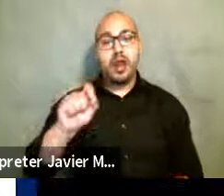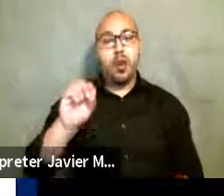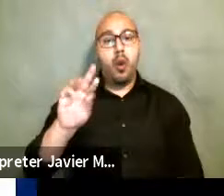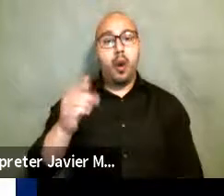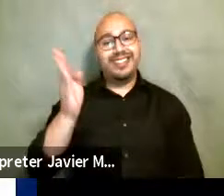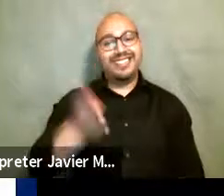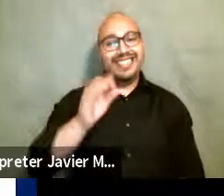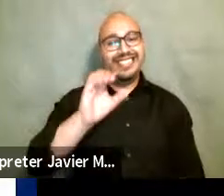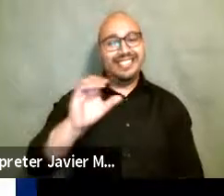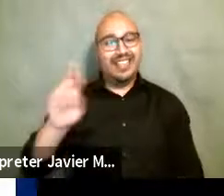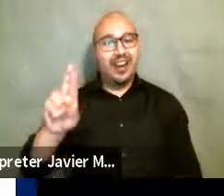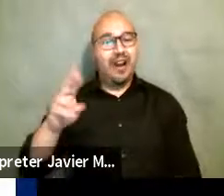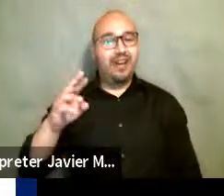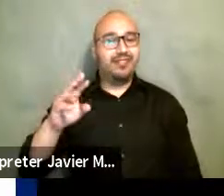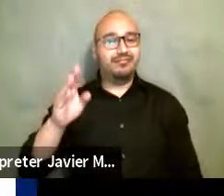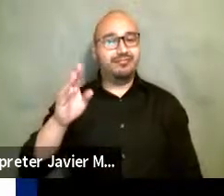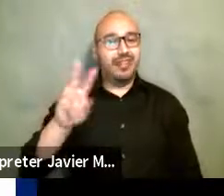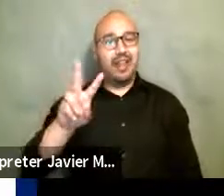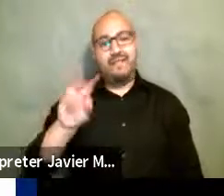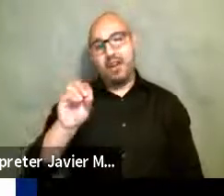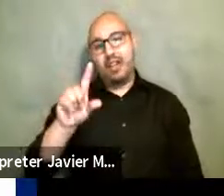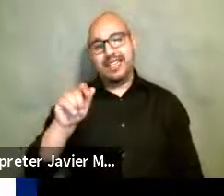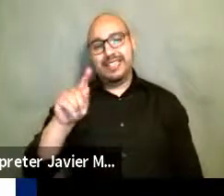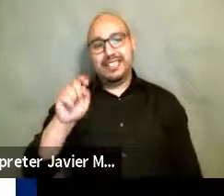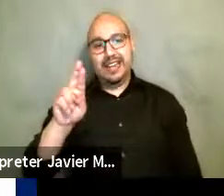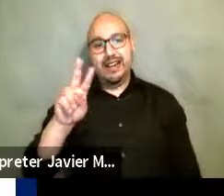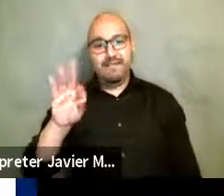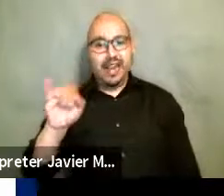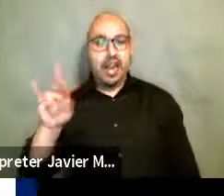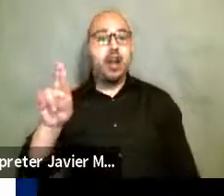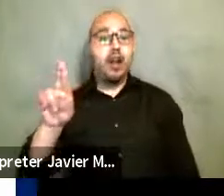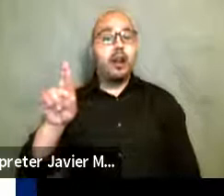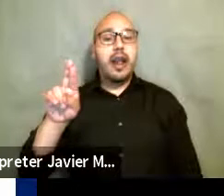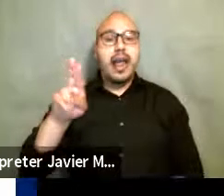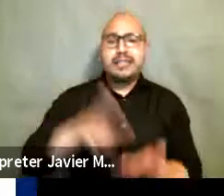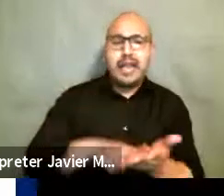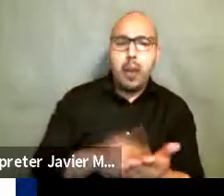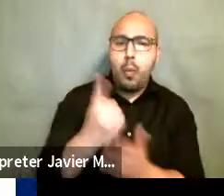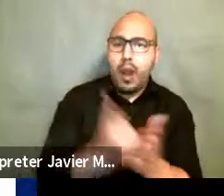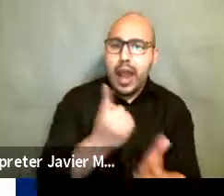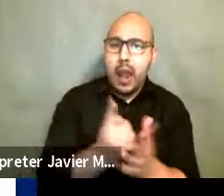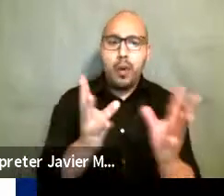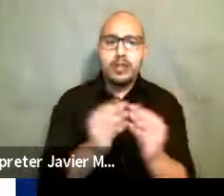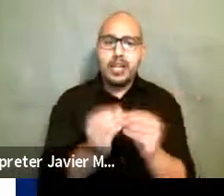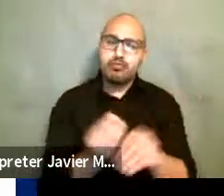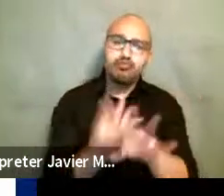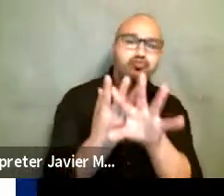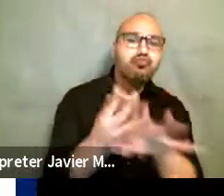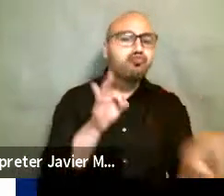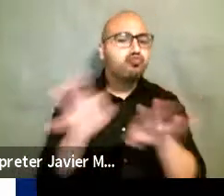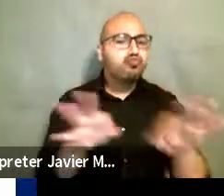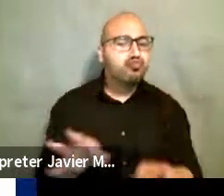redcross.org/CCR volunteer fair and sign up to for a 1-hour session where we're going deeper into